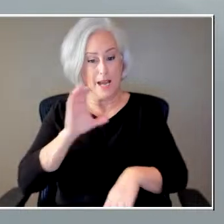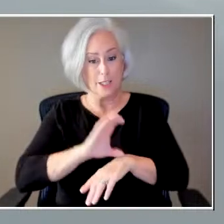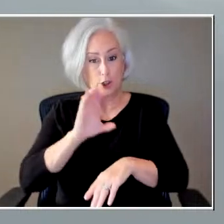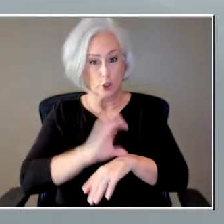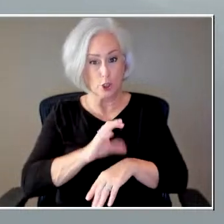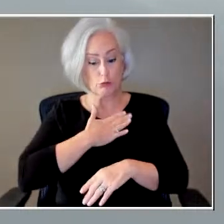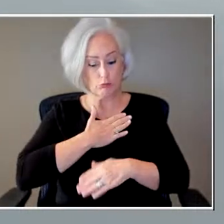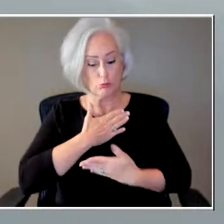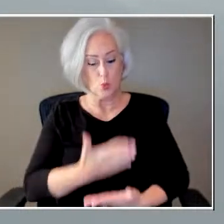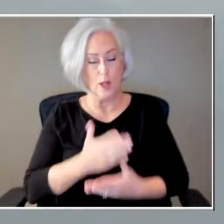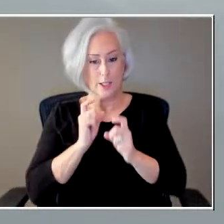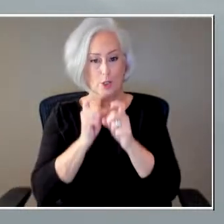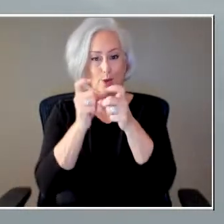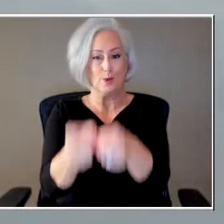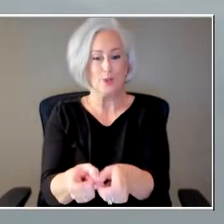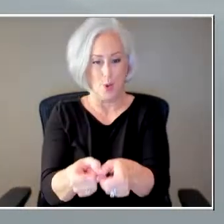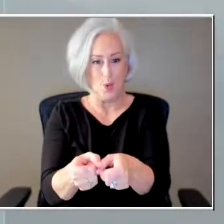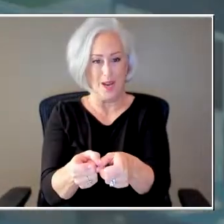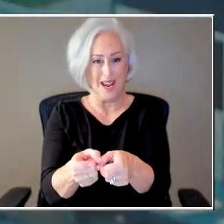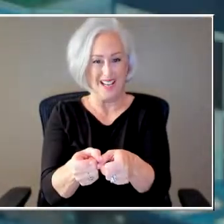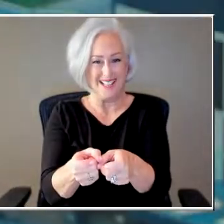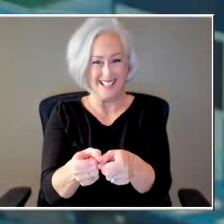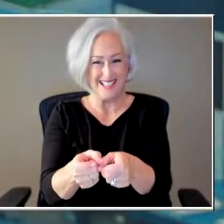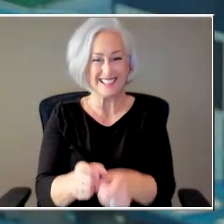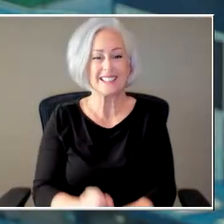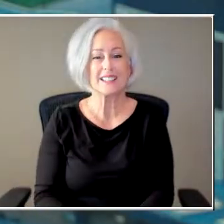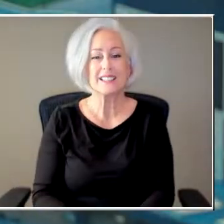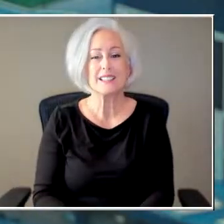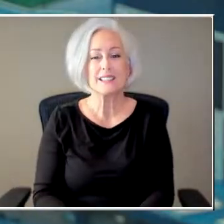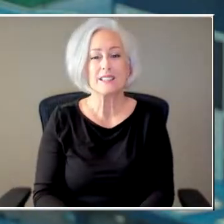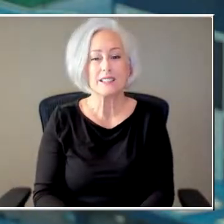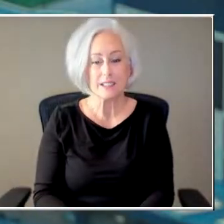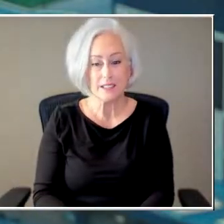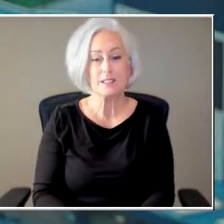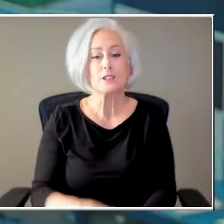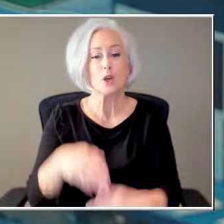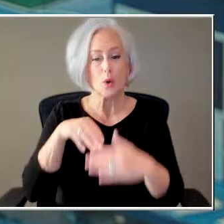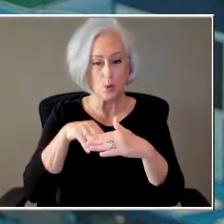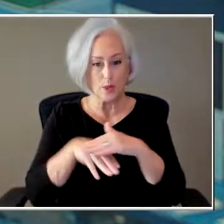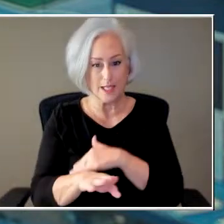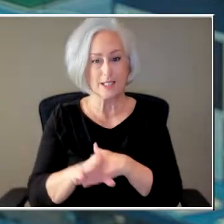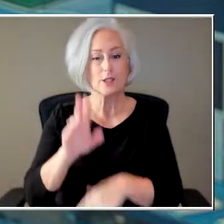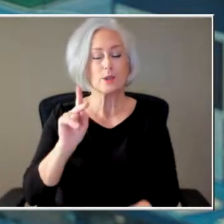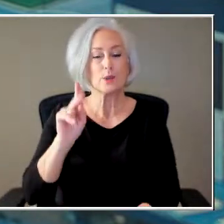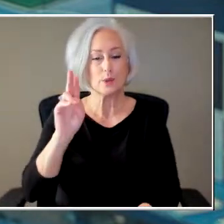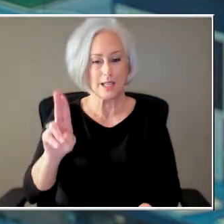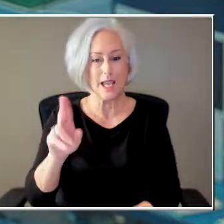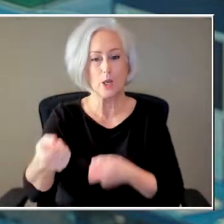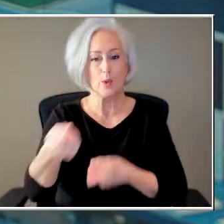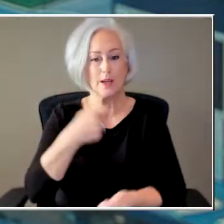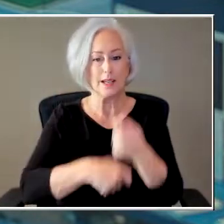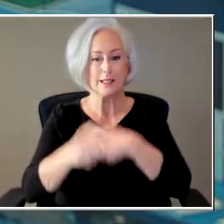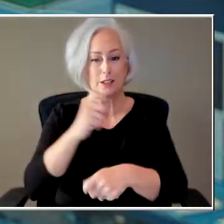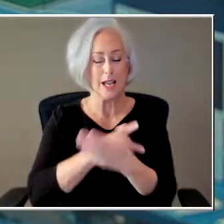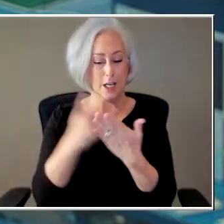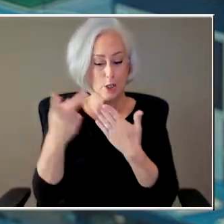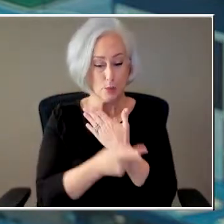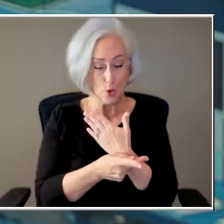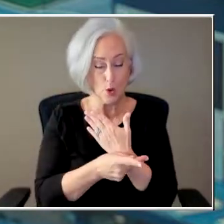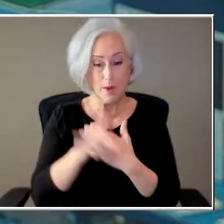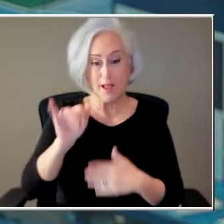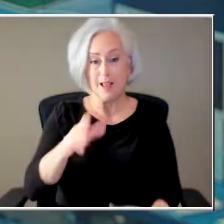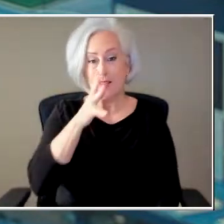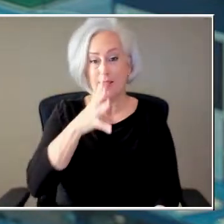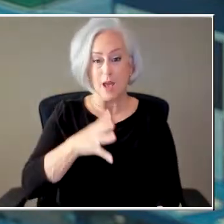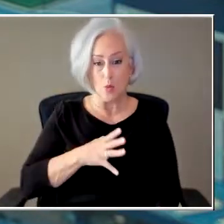And so we were able to enter into KU's paired exchange program. So she donated actually to a gentleman in